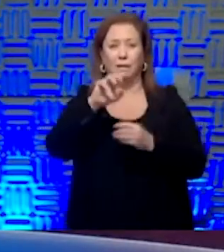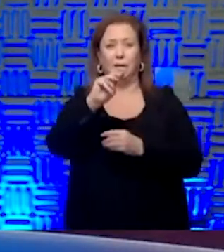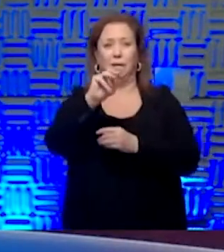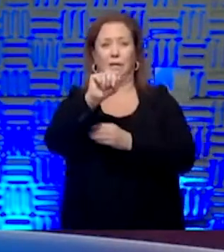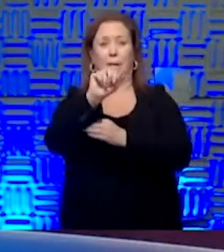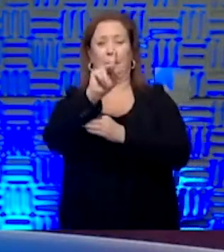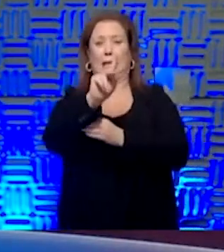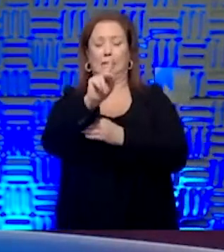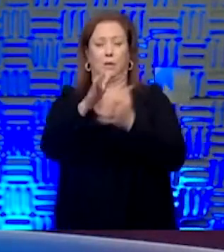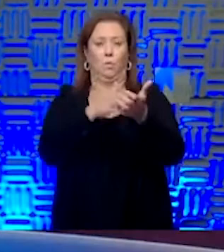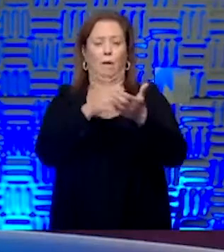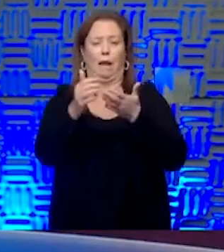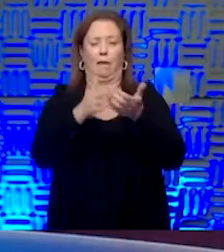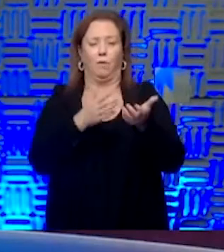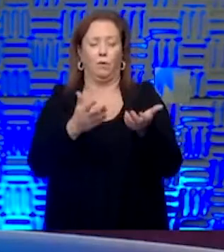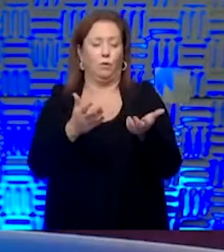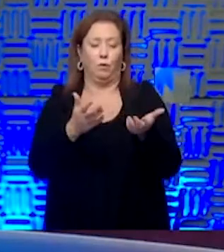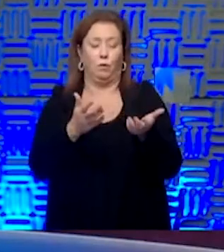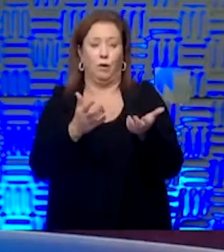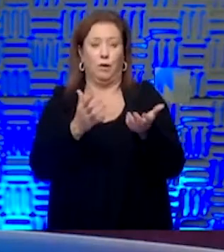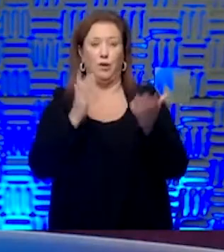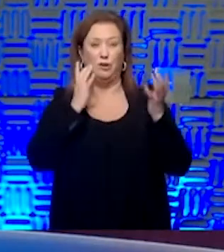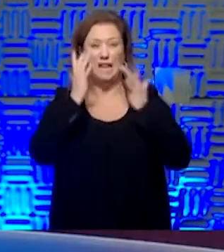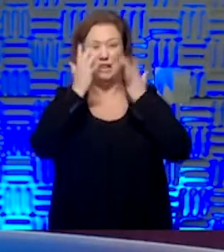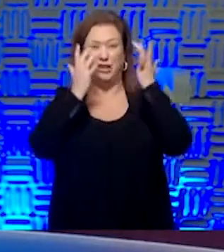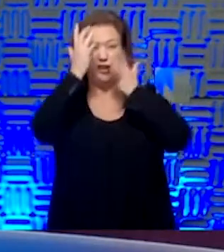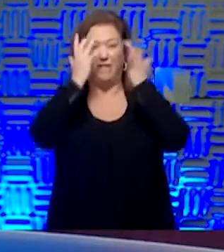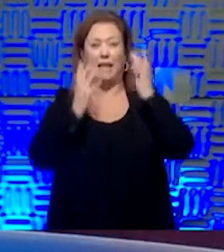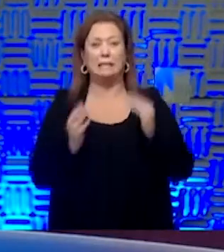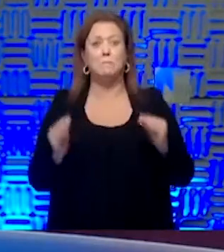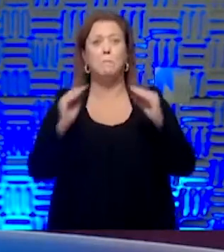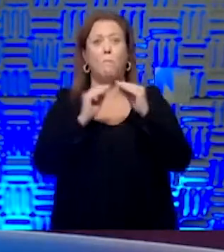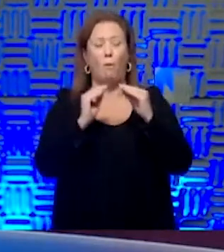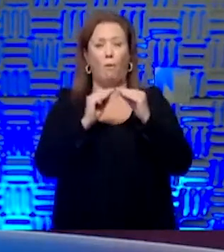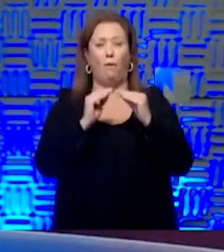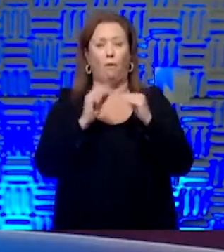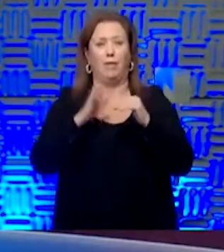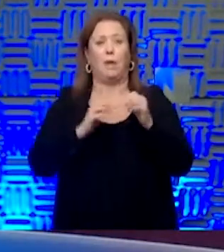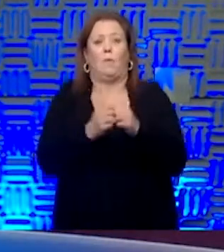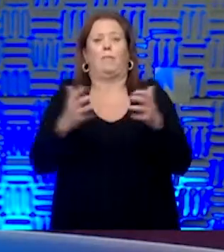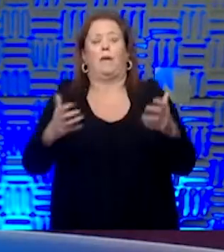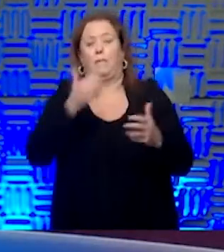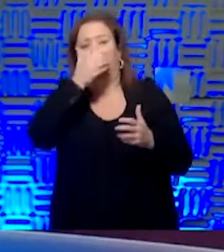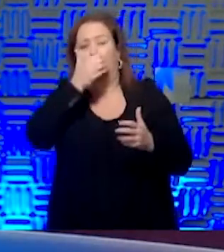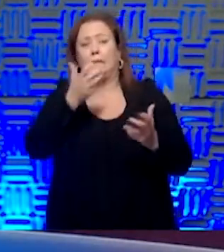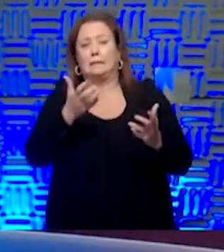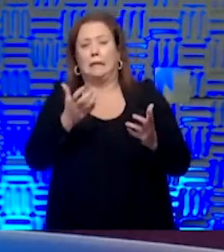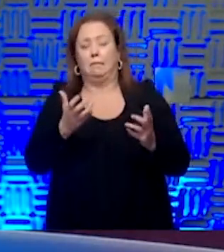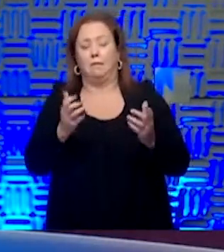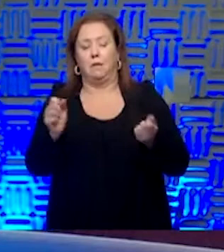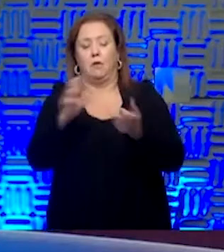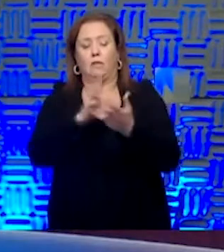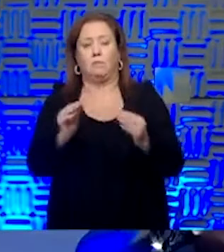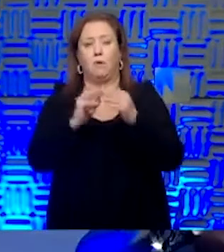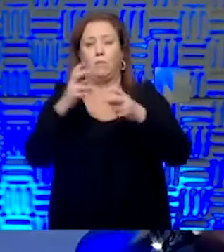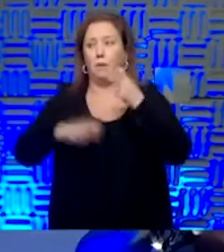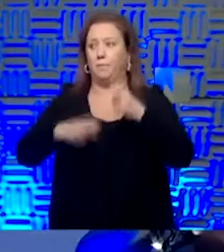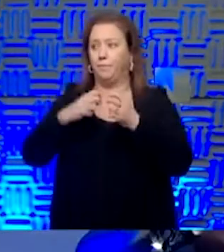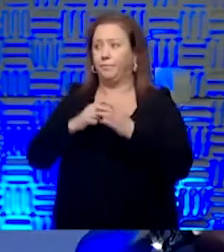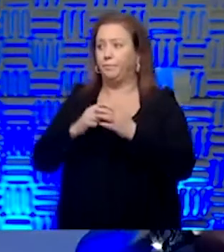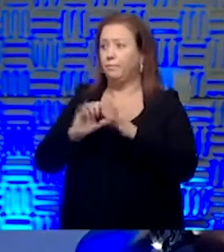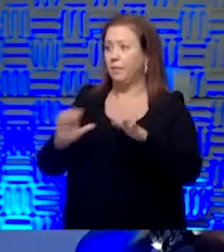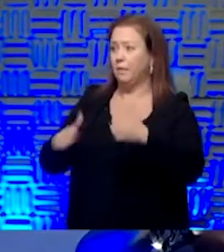mask, whatever it's made of, you could end up touching your face more and actually causing more of a problem. Yeah, but I'm going to challenge